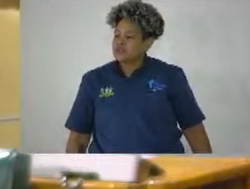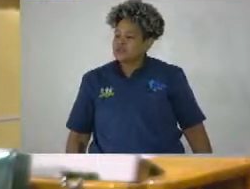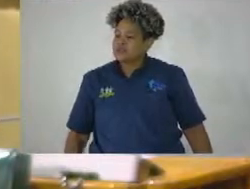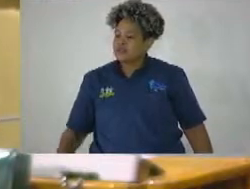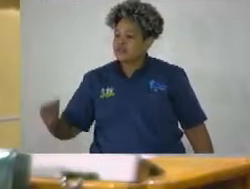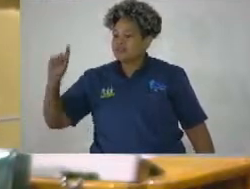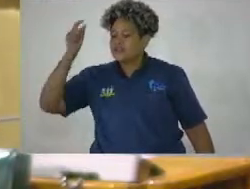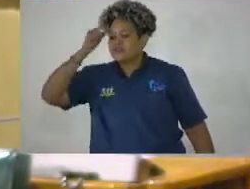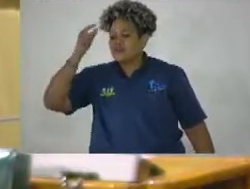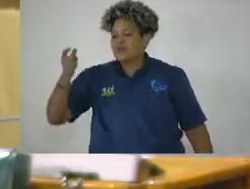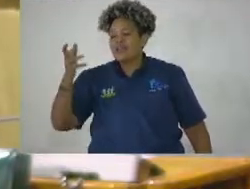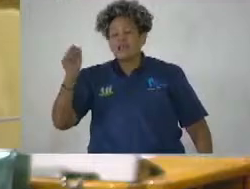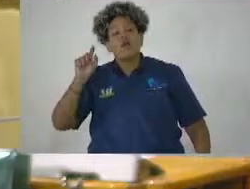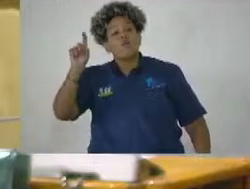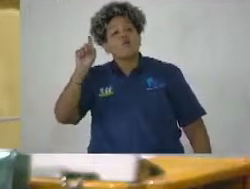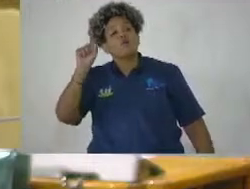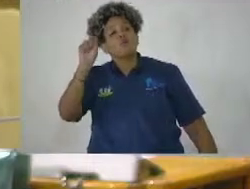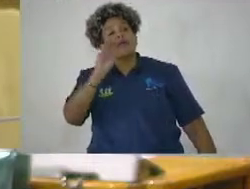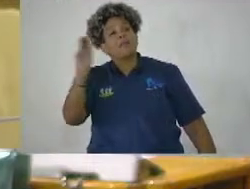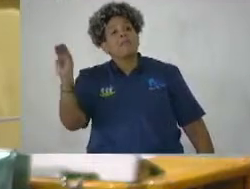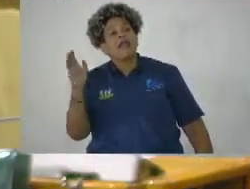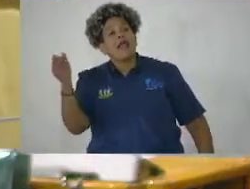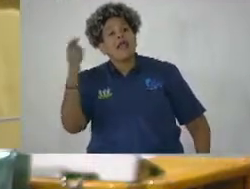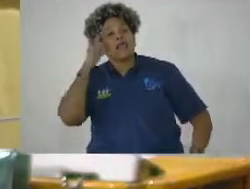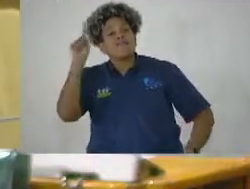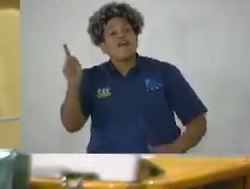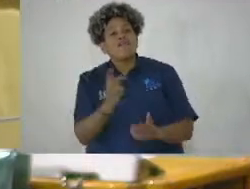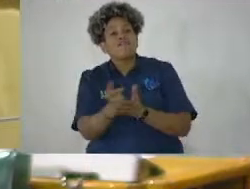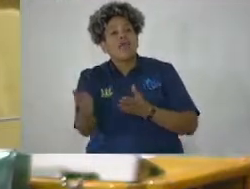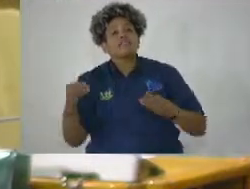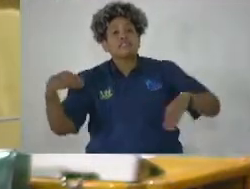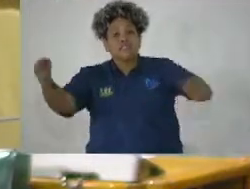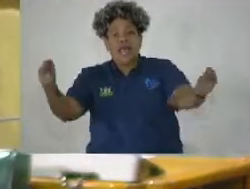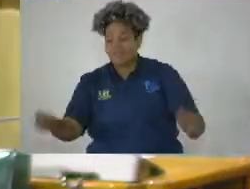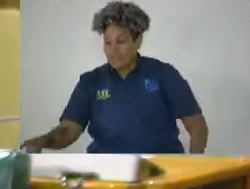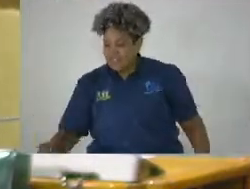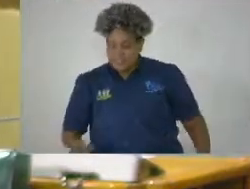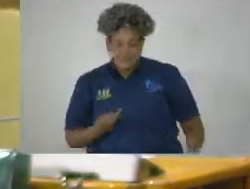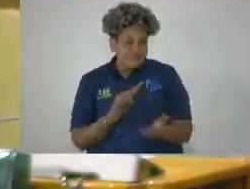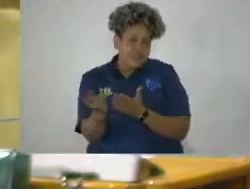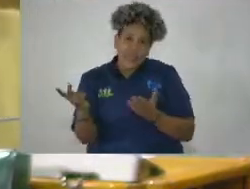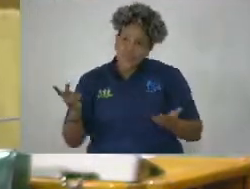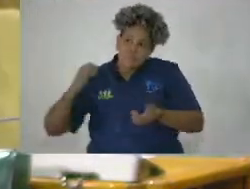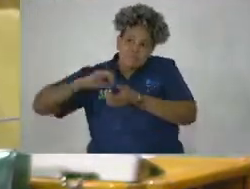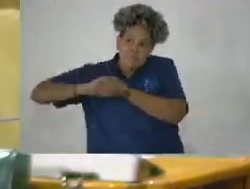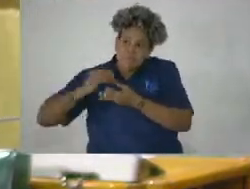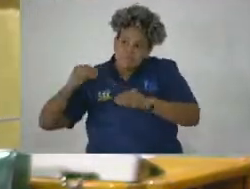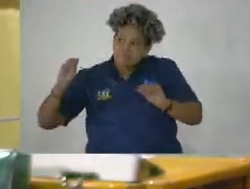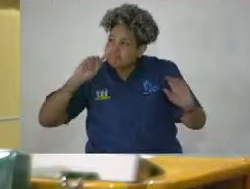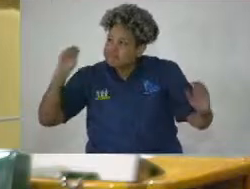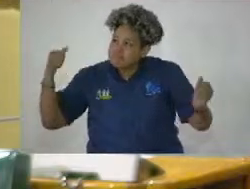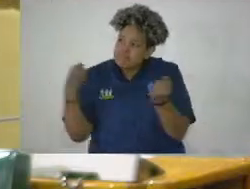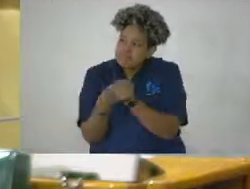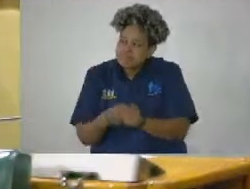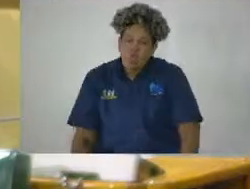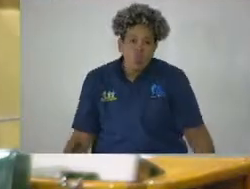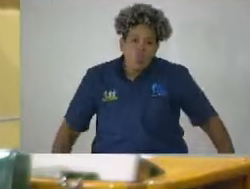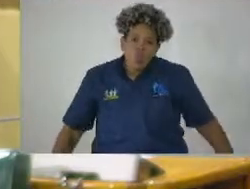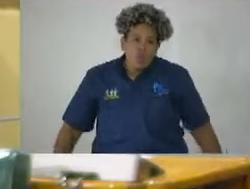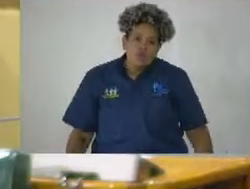government incurred $120 million for the failed divestment of the airport. Okay?